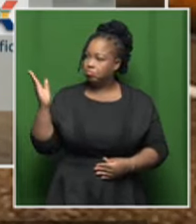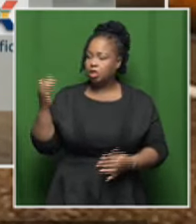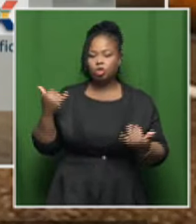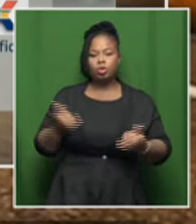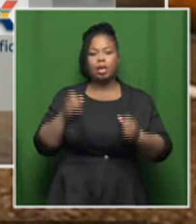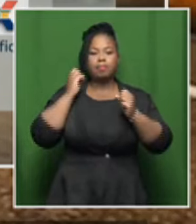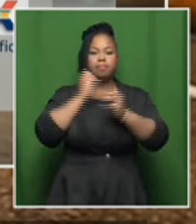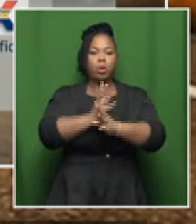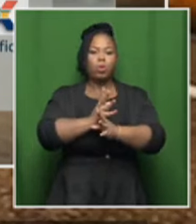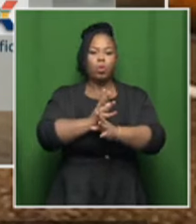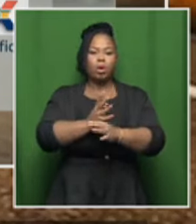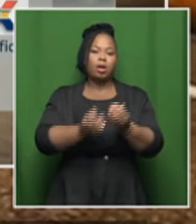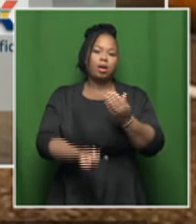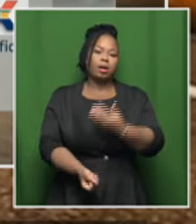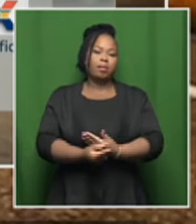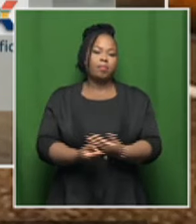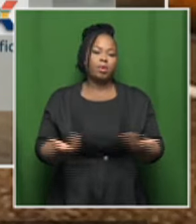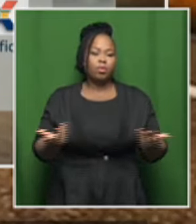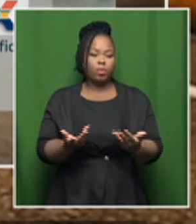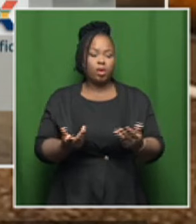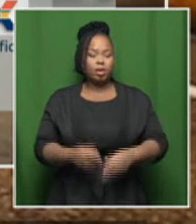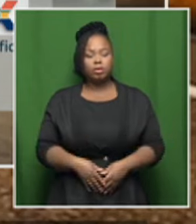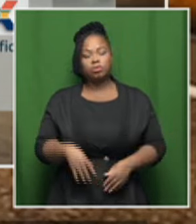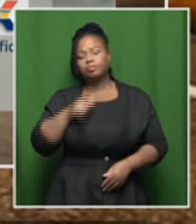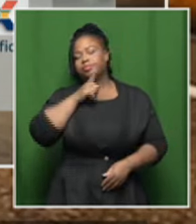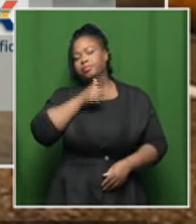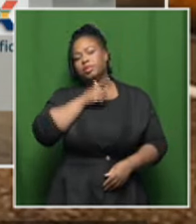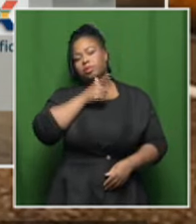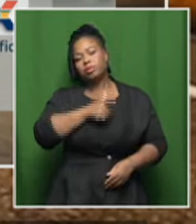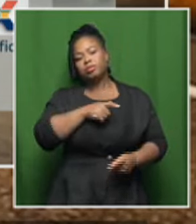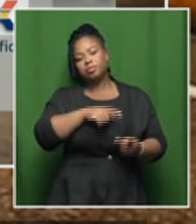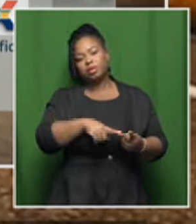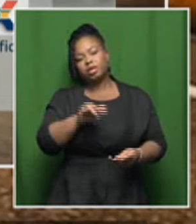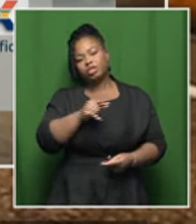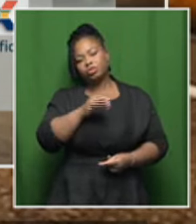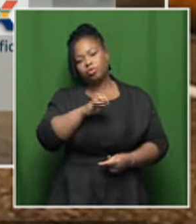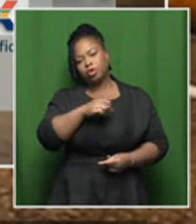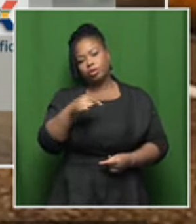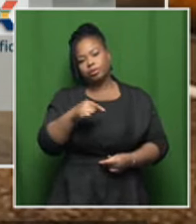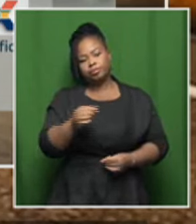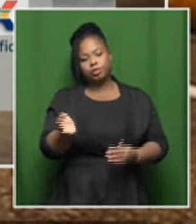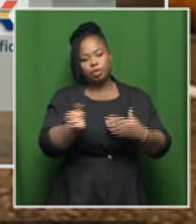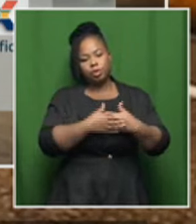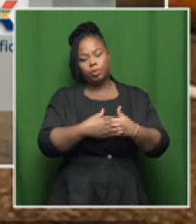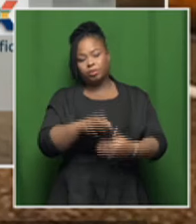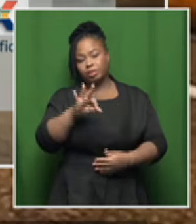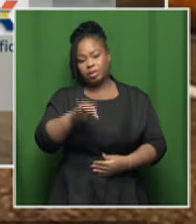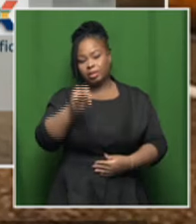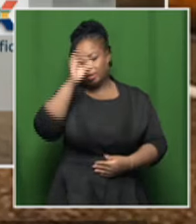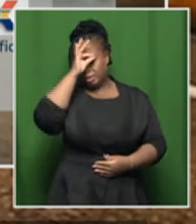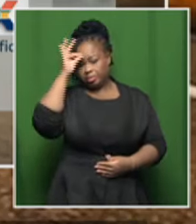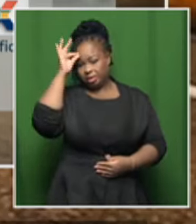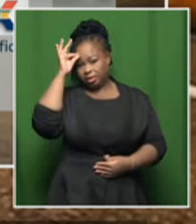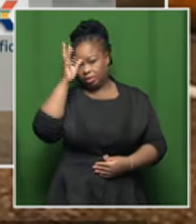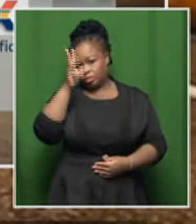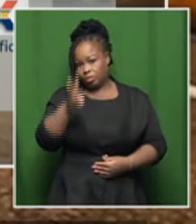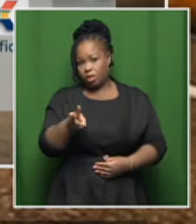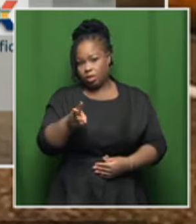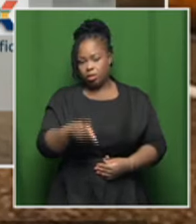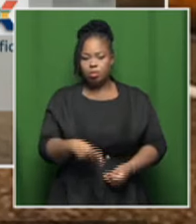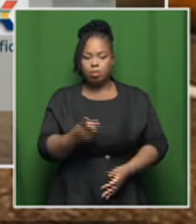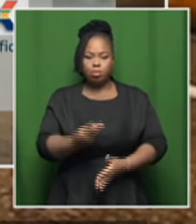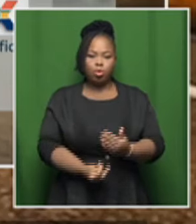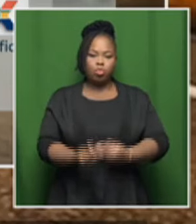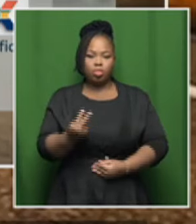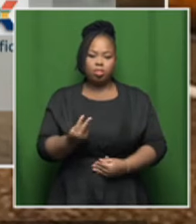today, Ashburton to New England. So that's Pietermaritzburg to Ashburton. The N3 will be closed, a 30-minute full closure. Both directions